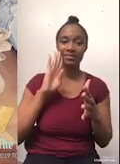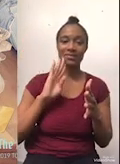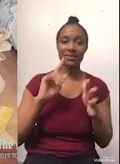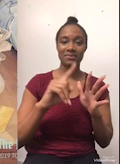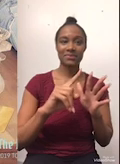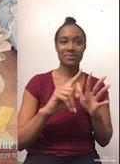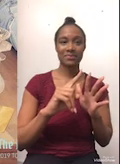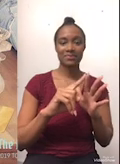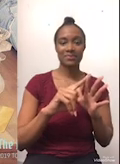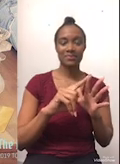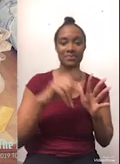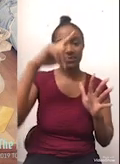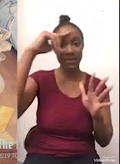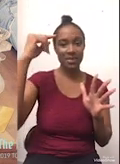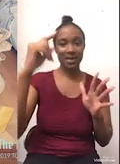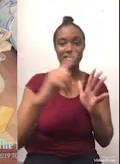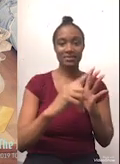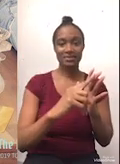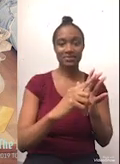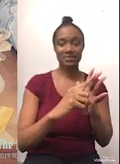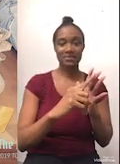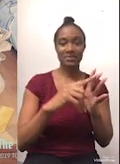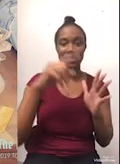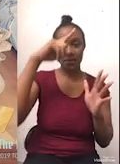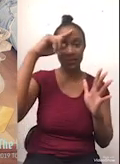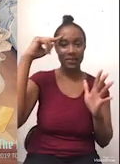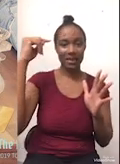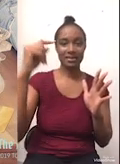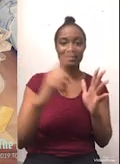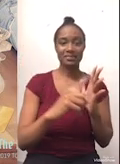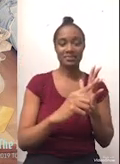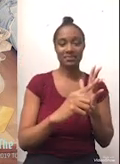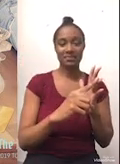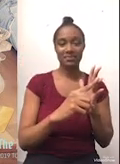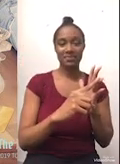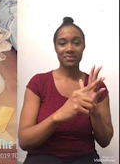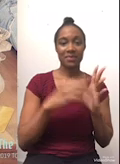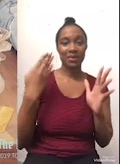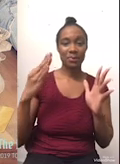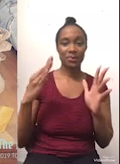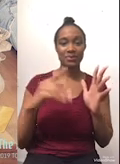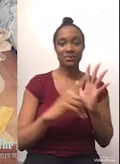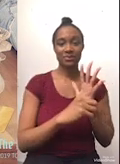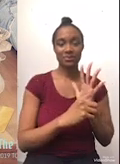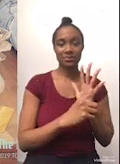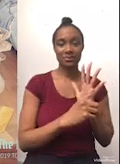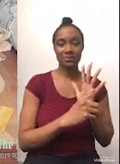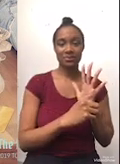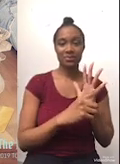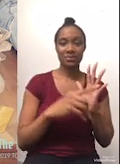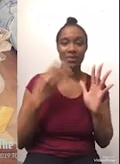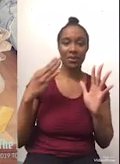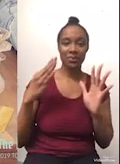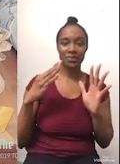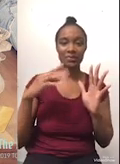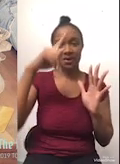Kun, black. Kogier, black. Wei, blue. Pito, blue,